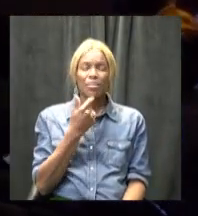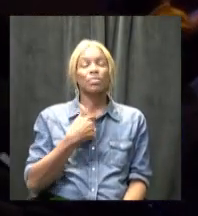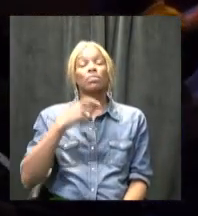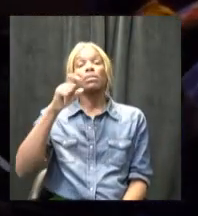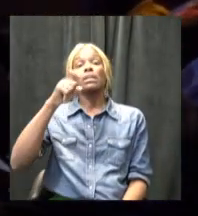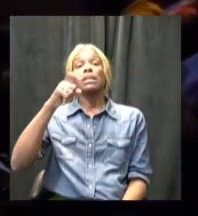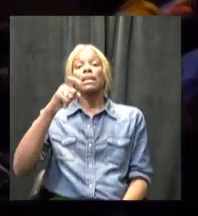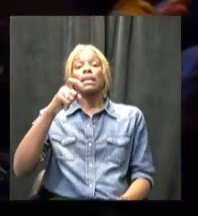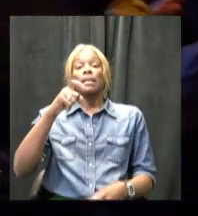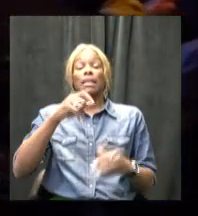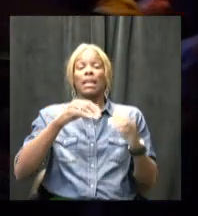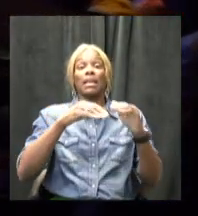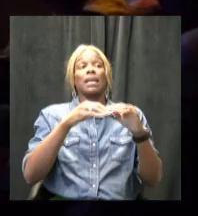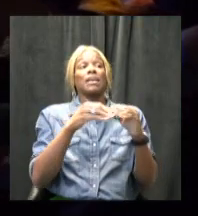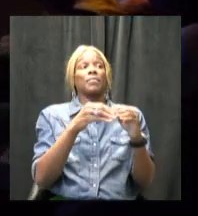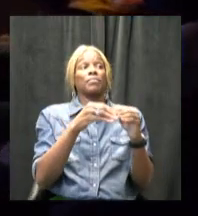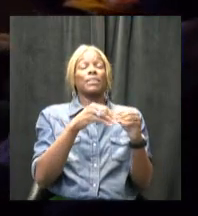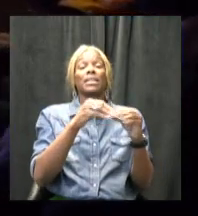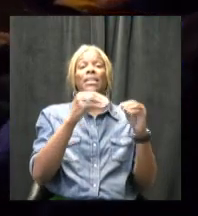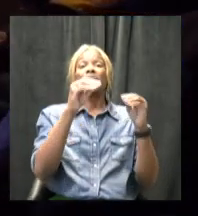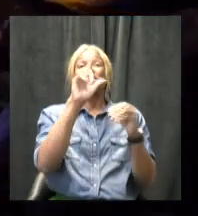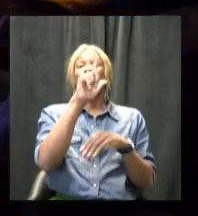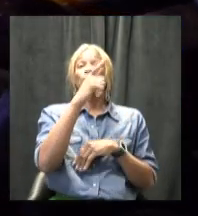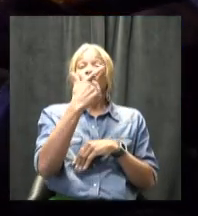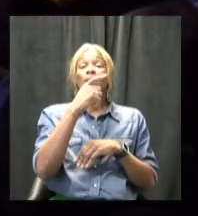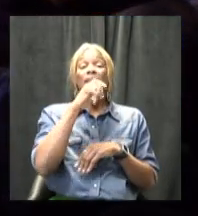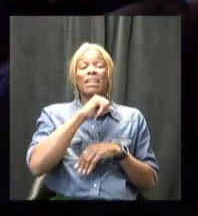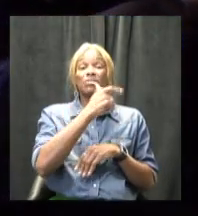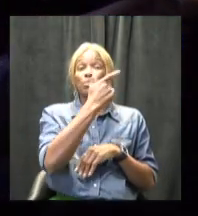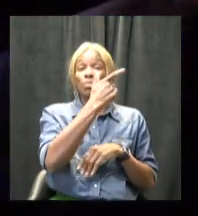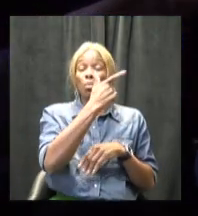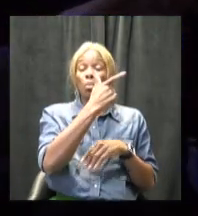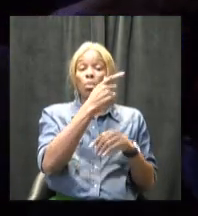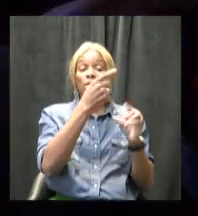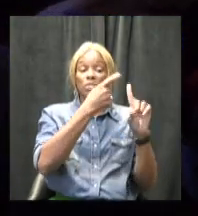limit to rent a car than to buy a gun.